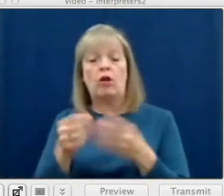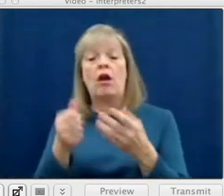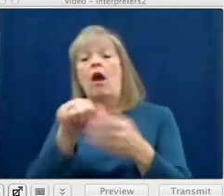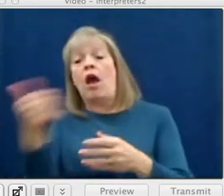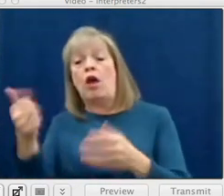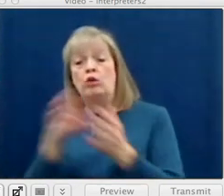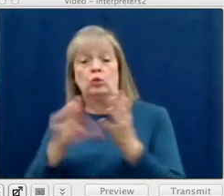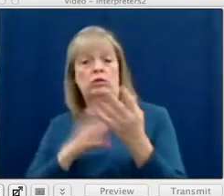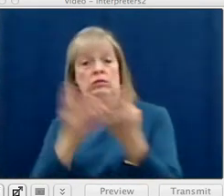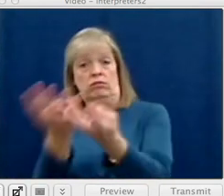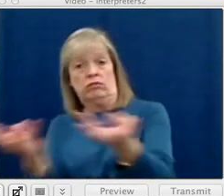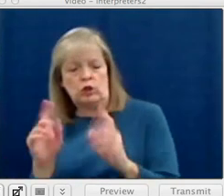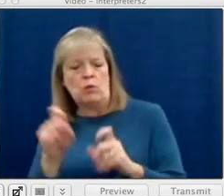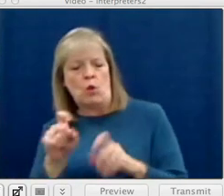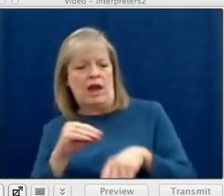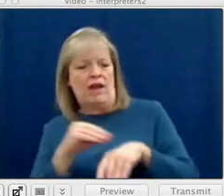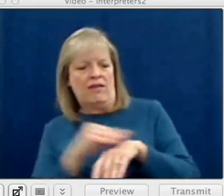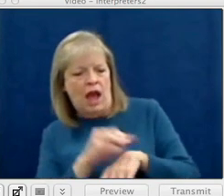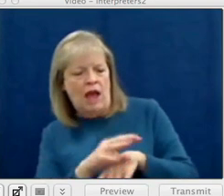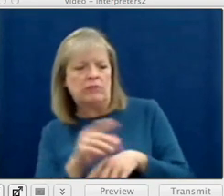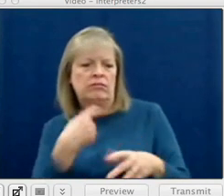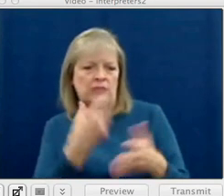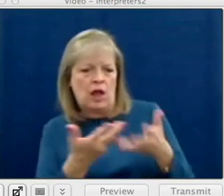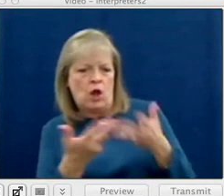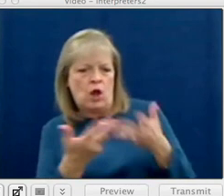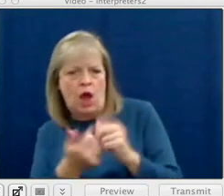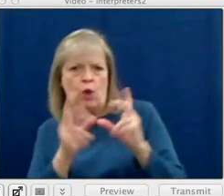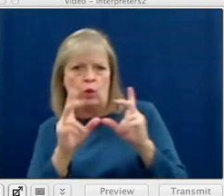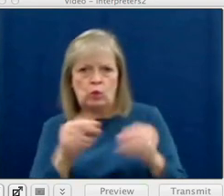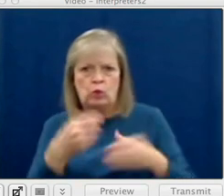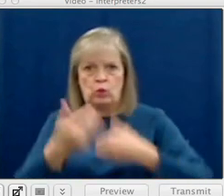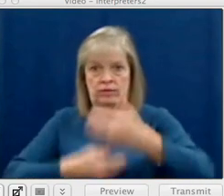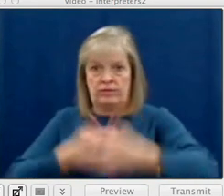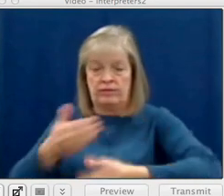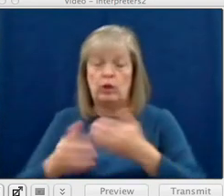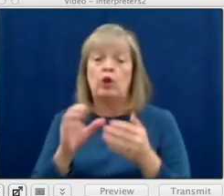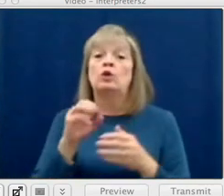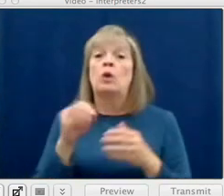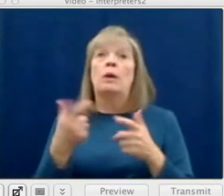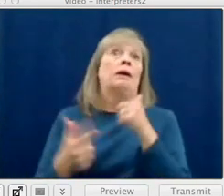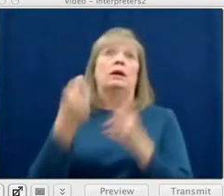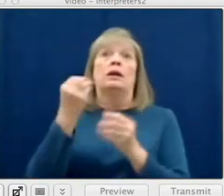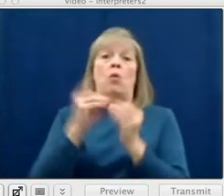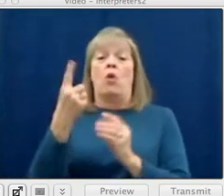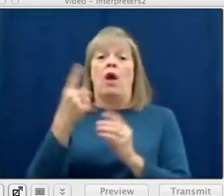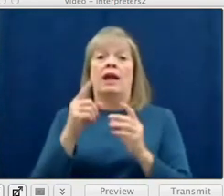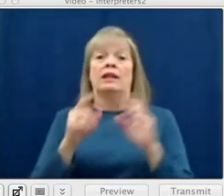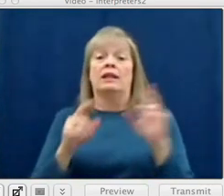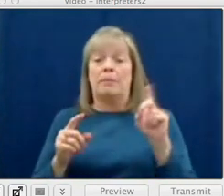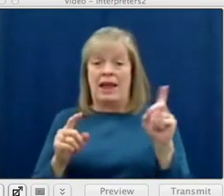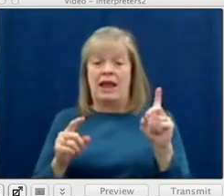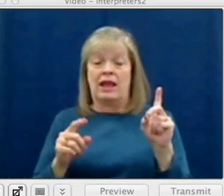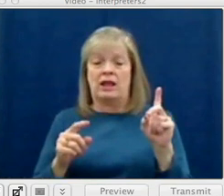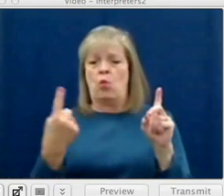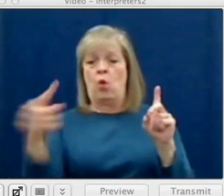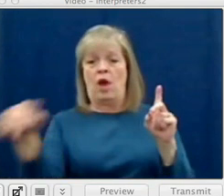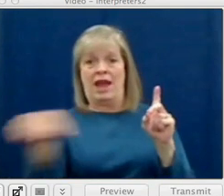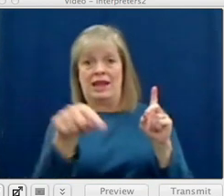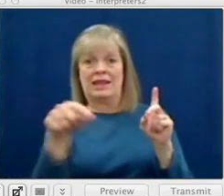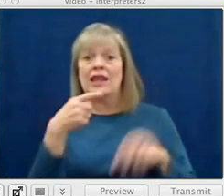process. And so the main demand is the group member says, I don't think that's